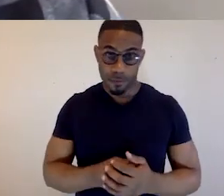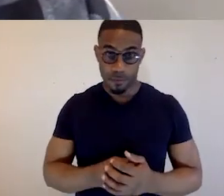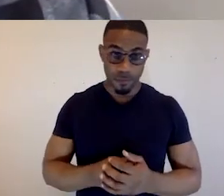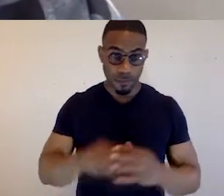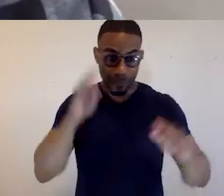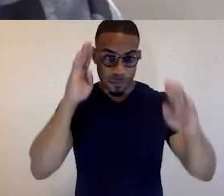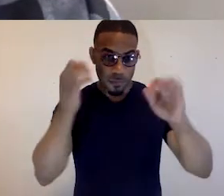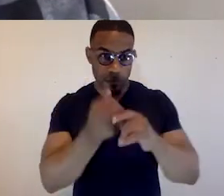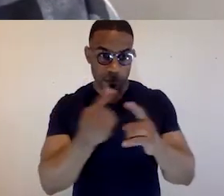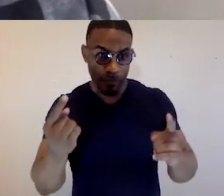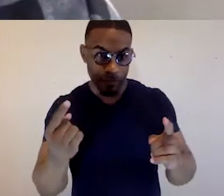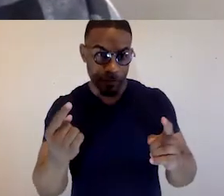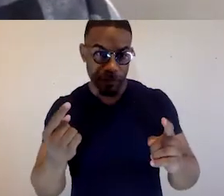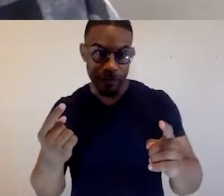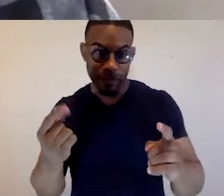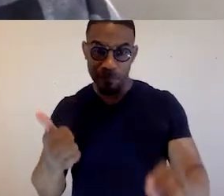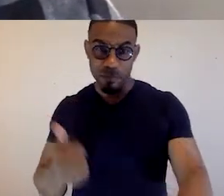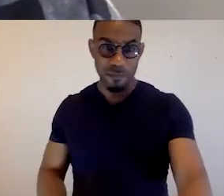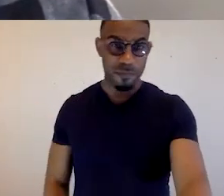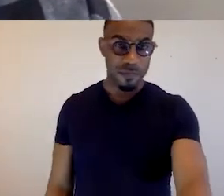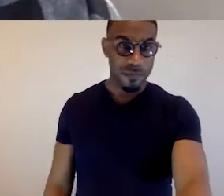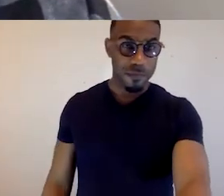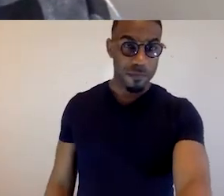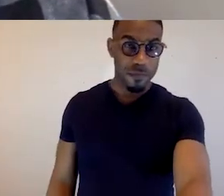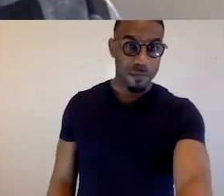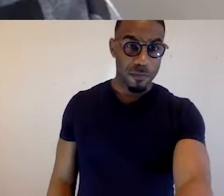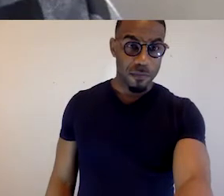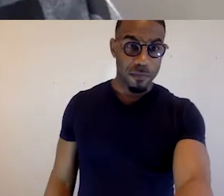Hello, everyone.